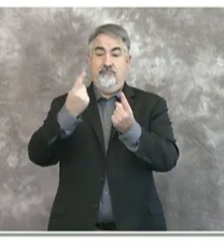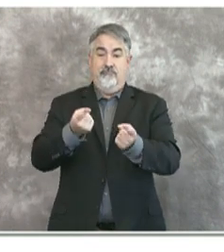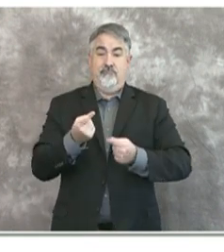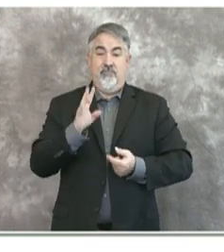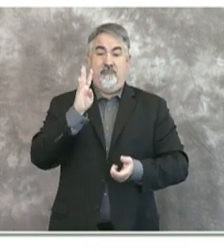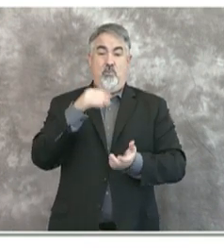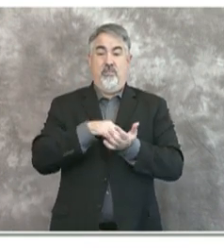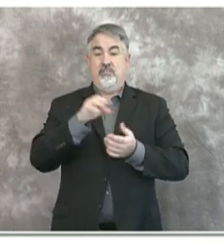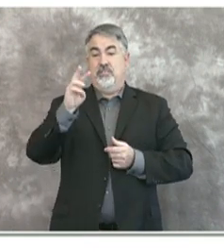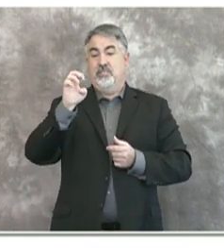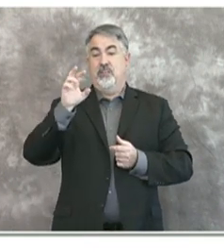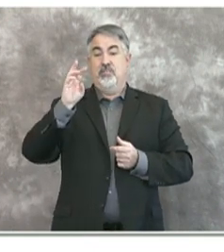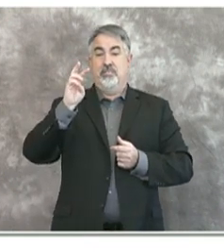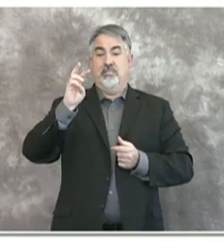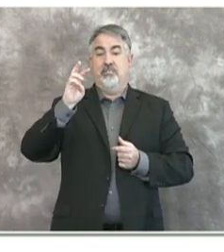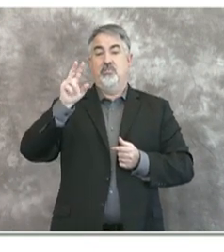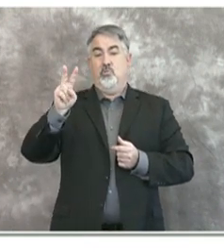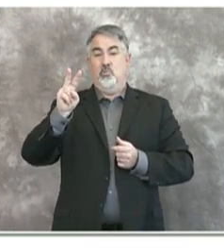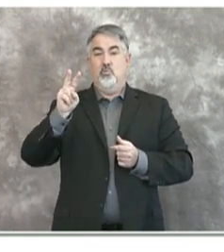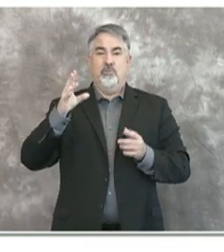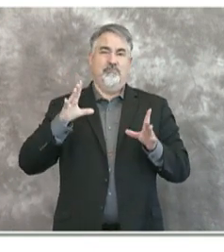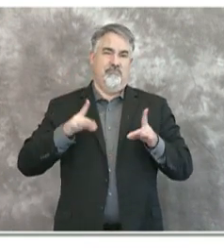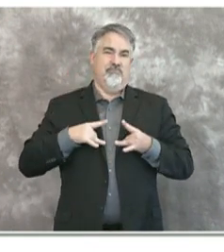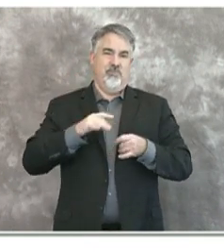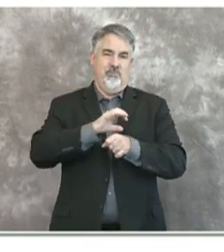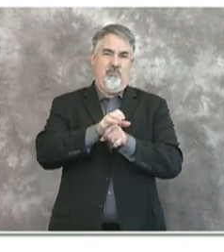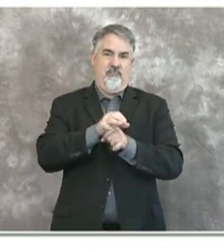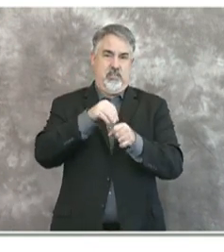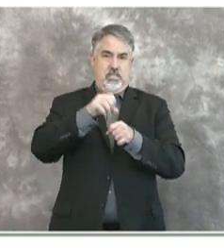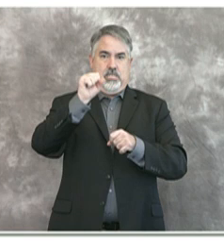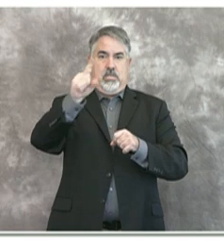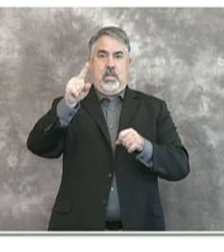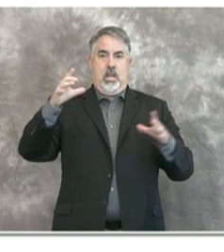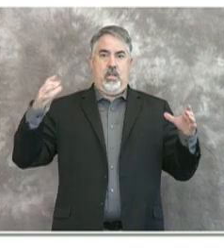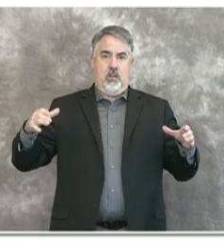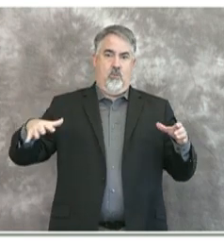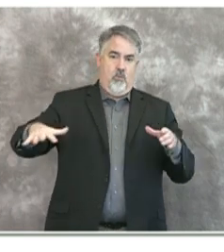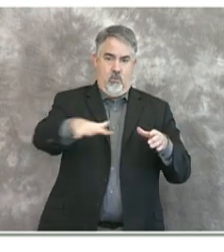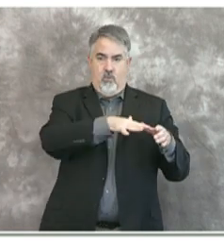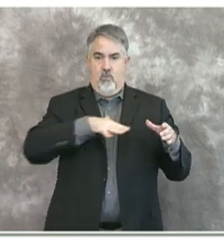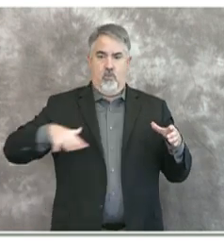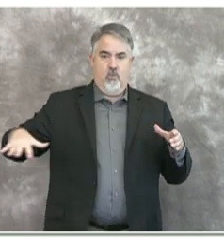4,662 cumulative positives to date. Our estimated recovery at